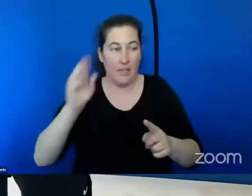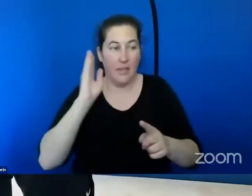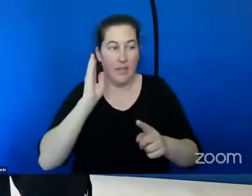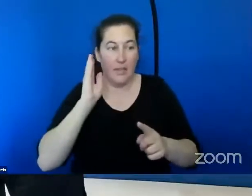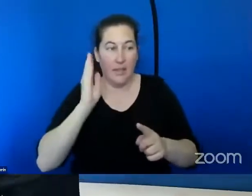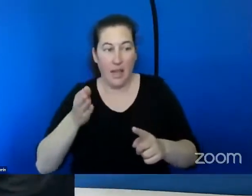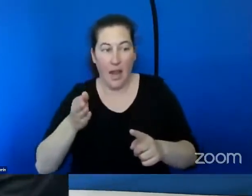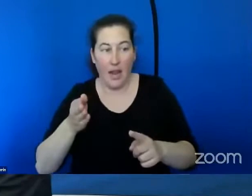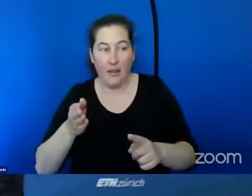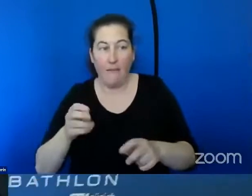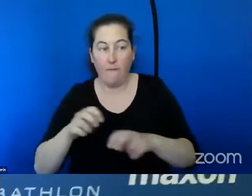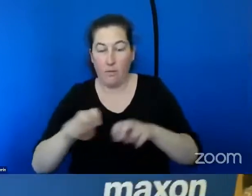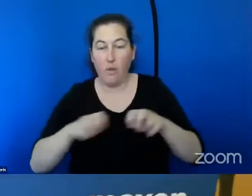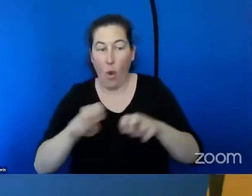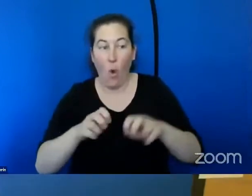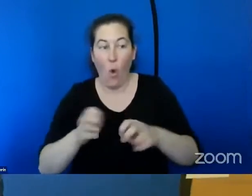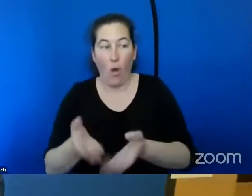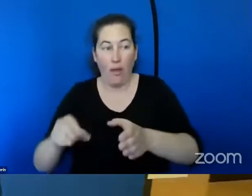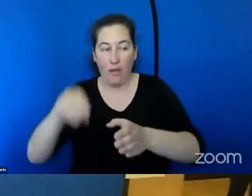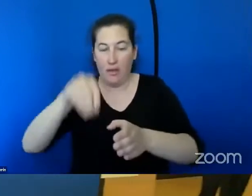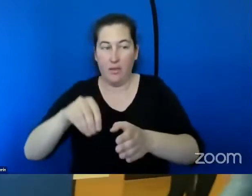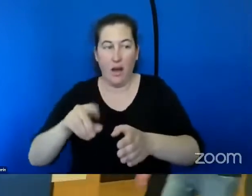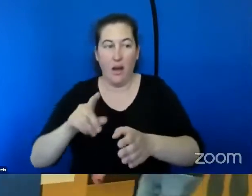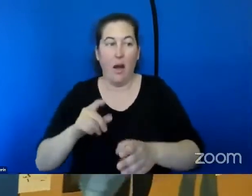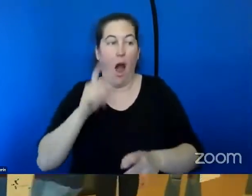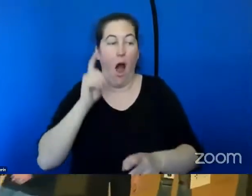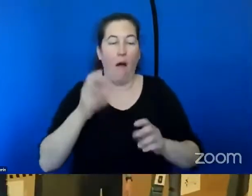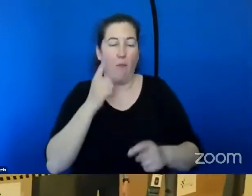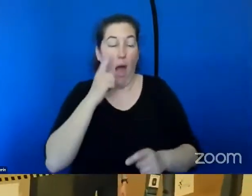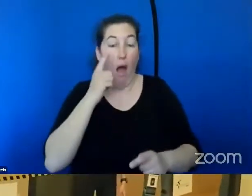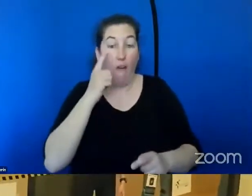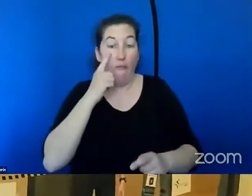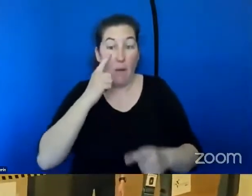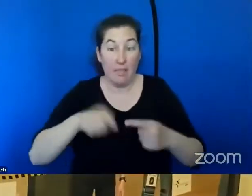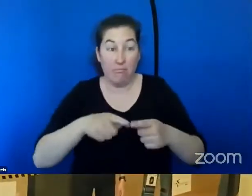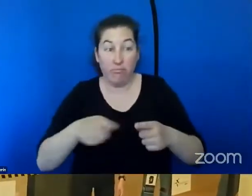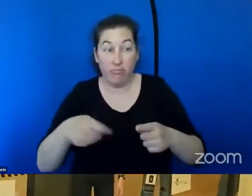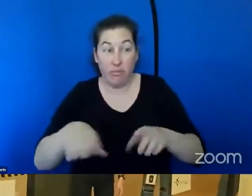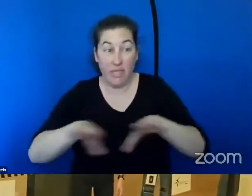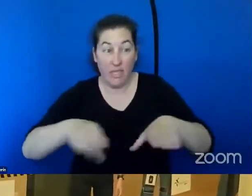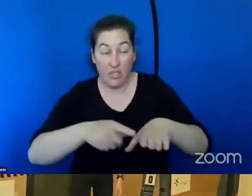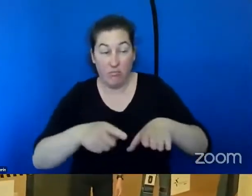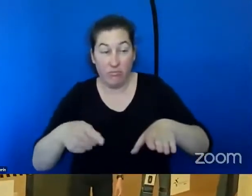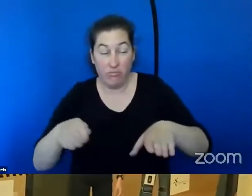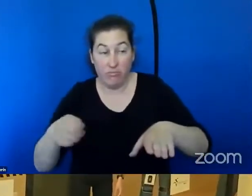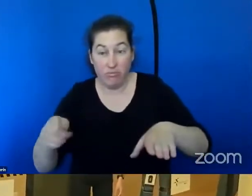It's a bad start. Kyle has opted to leave the marble.